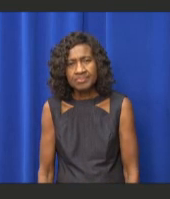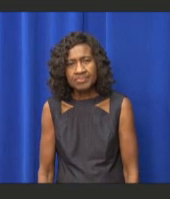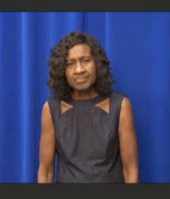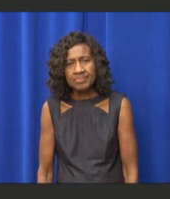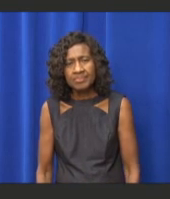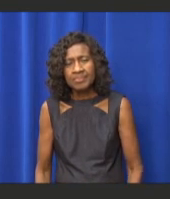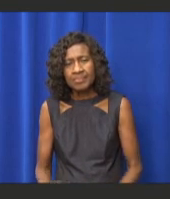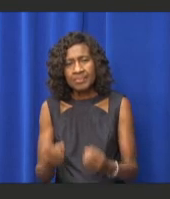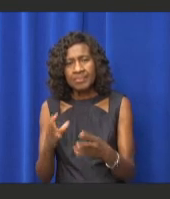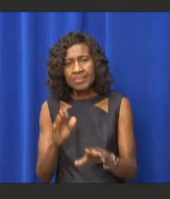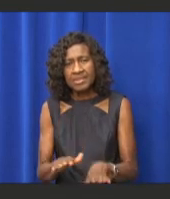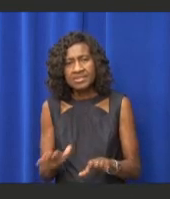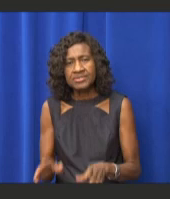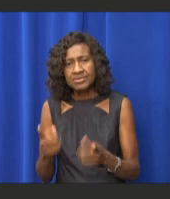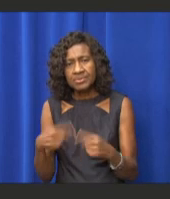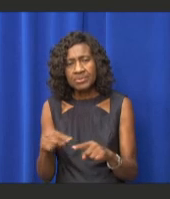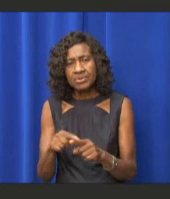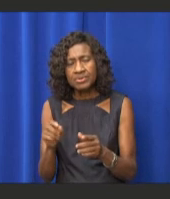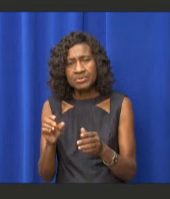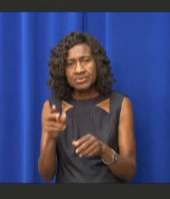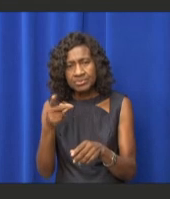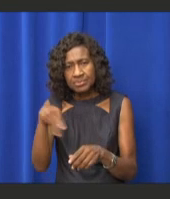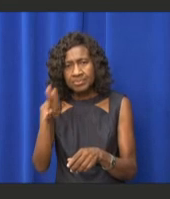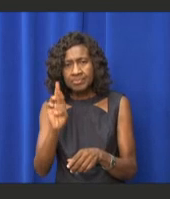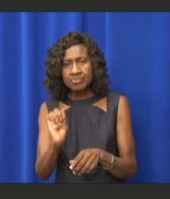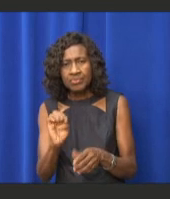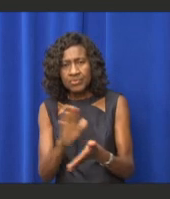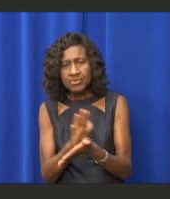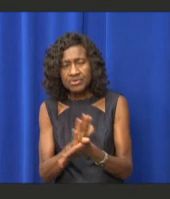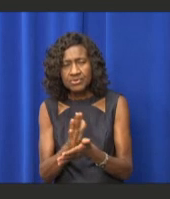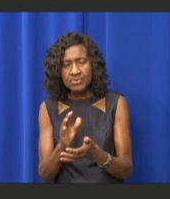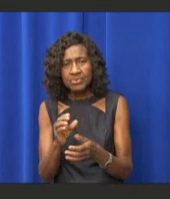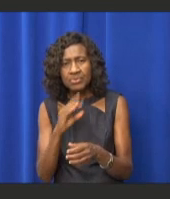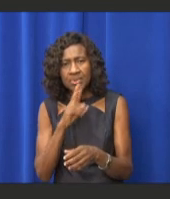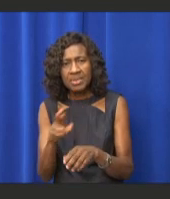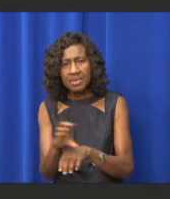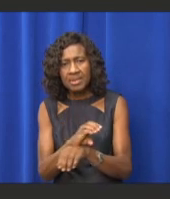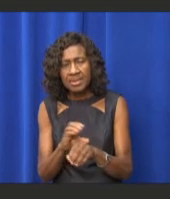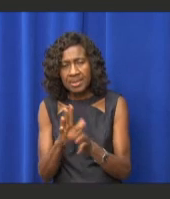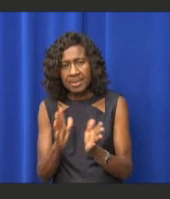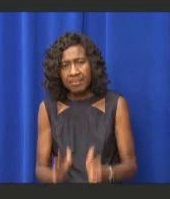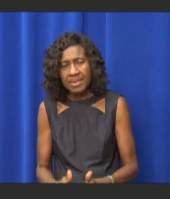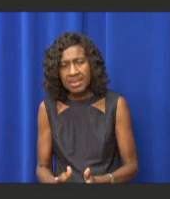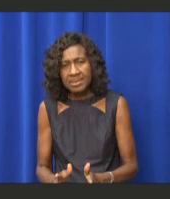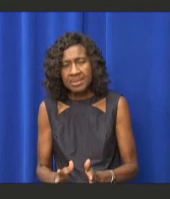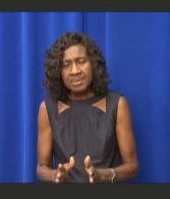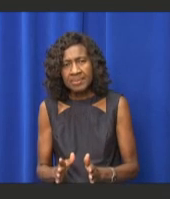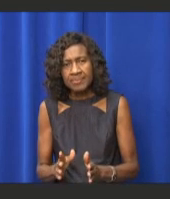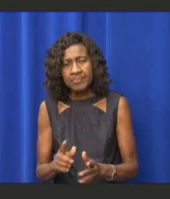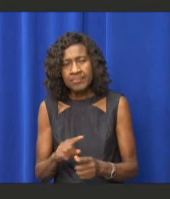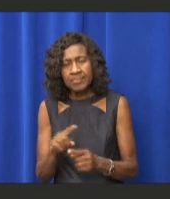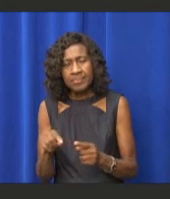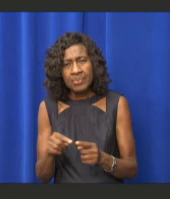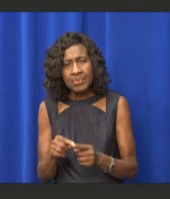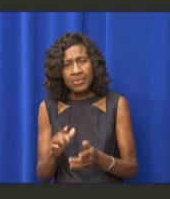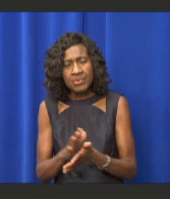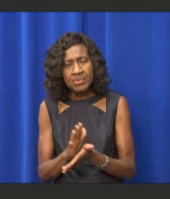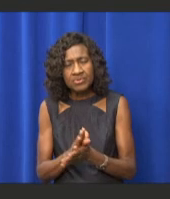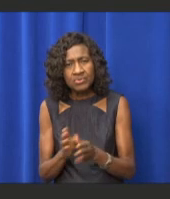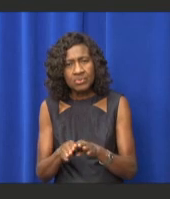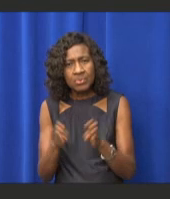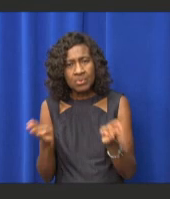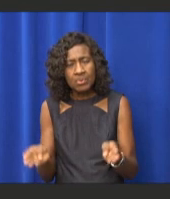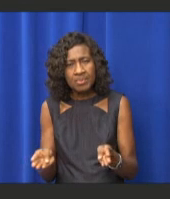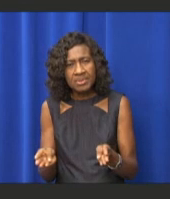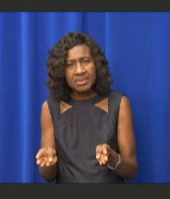Yes, the majority of children who attend preschools are Caymanian. For the island to be able to function on an efficient level when schools are able to reopen, it